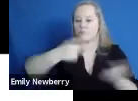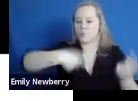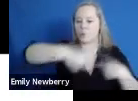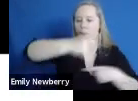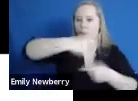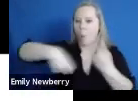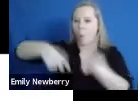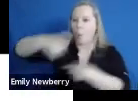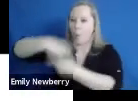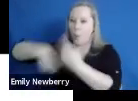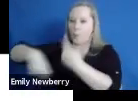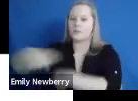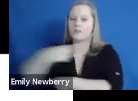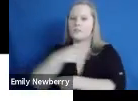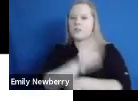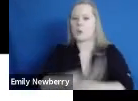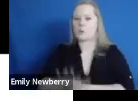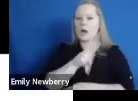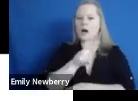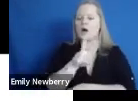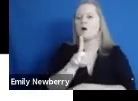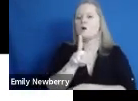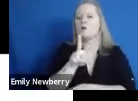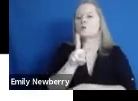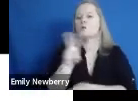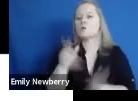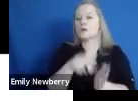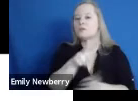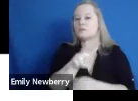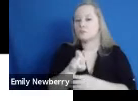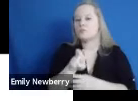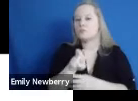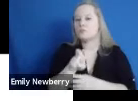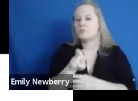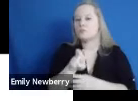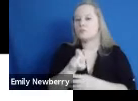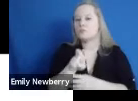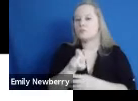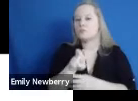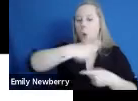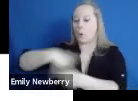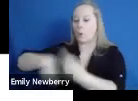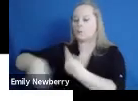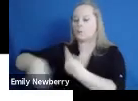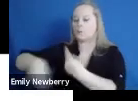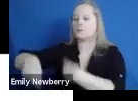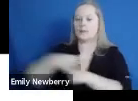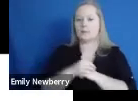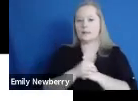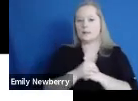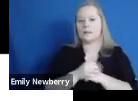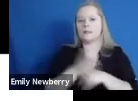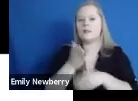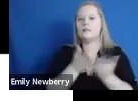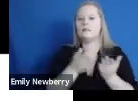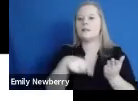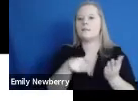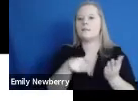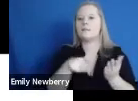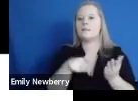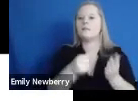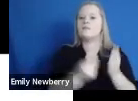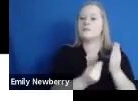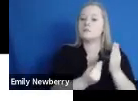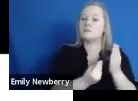2,200 acres that we rotate oats and peas and triticale mix. Some of them are spring mix, some of them are